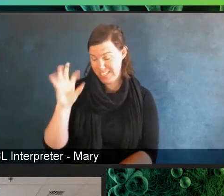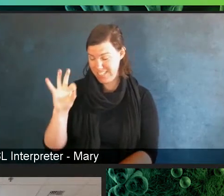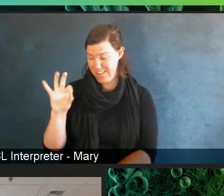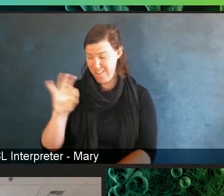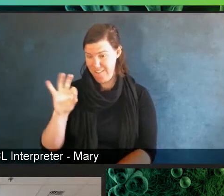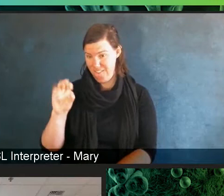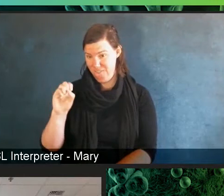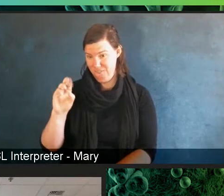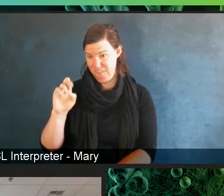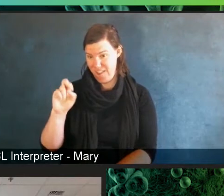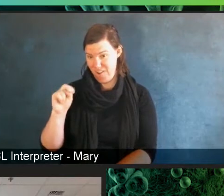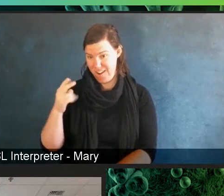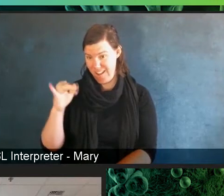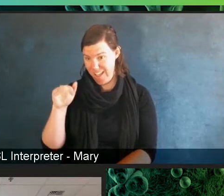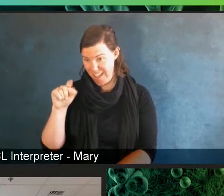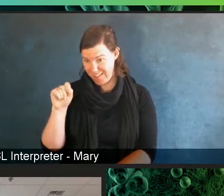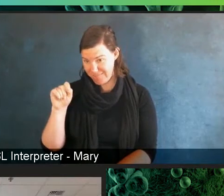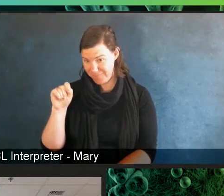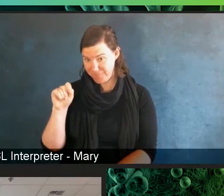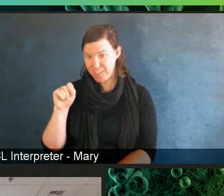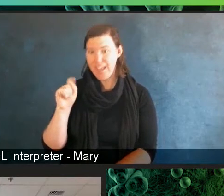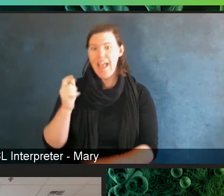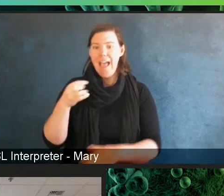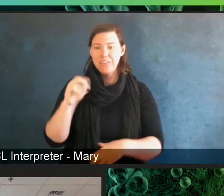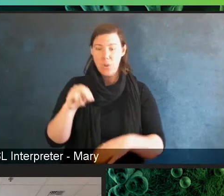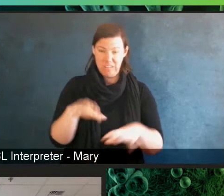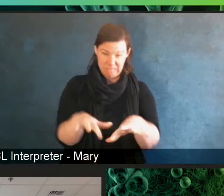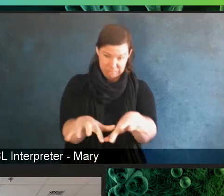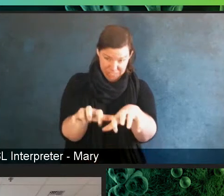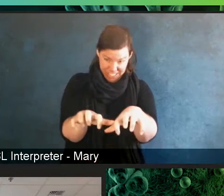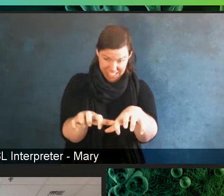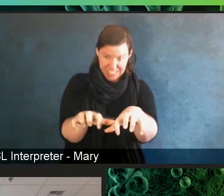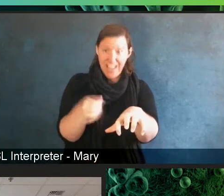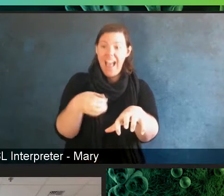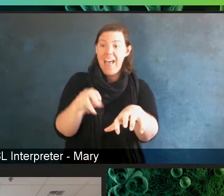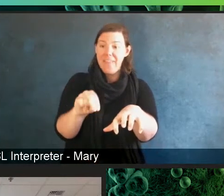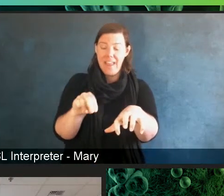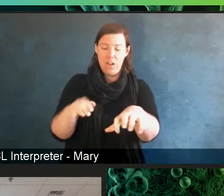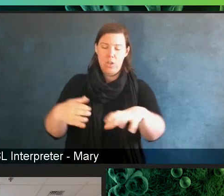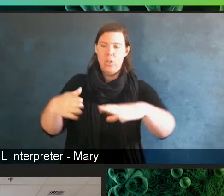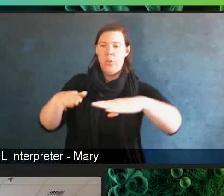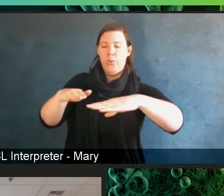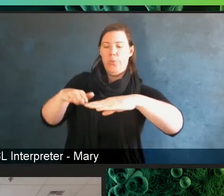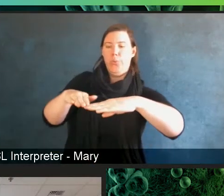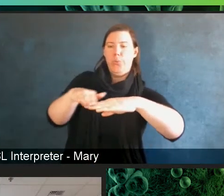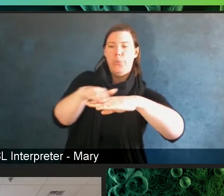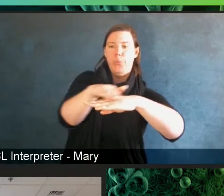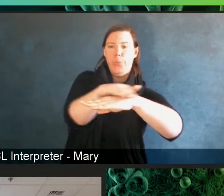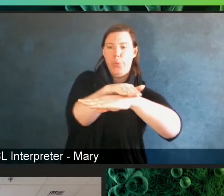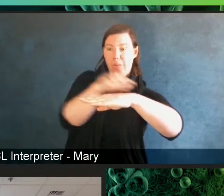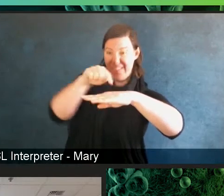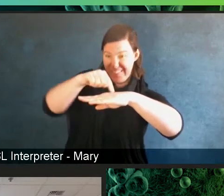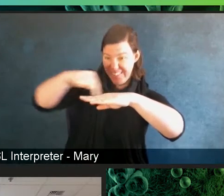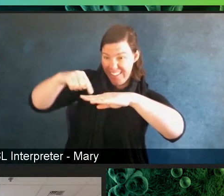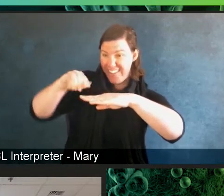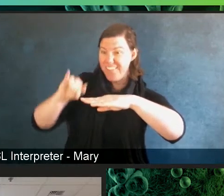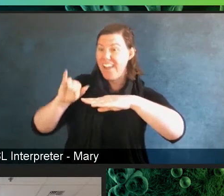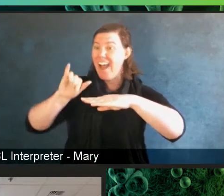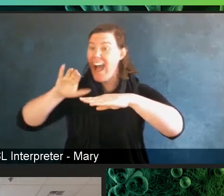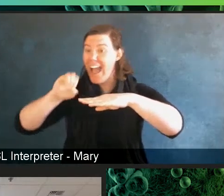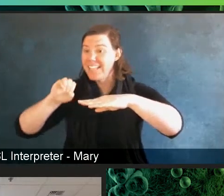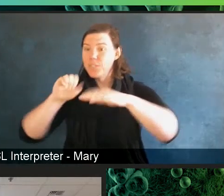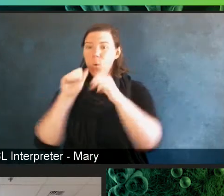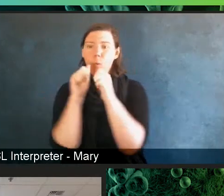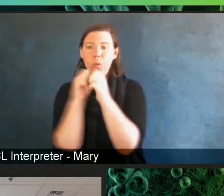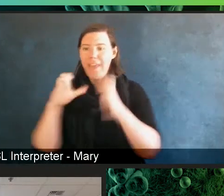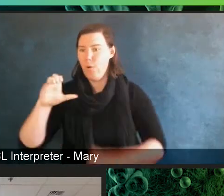a really thin film of a special type of non-crystalline ice. So this non-crystalline ice not only protects the